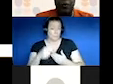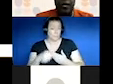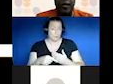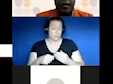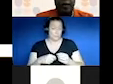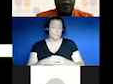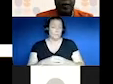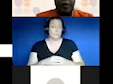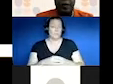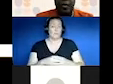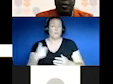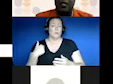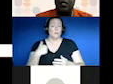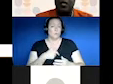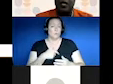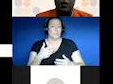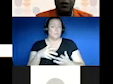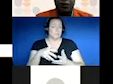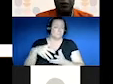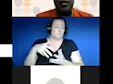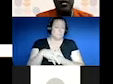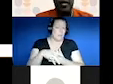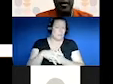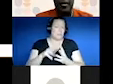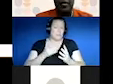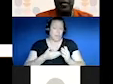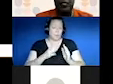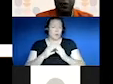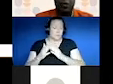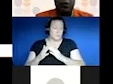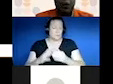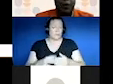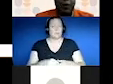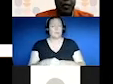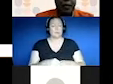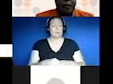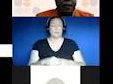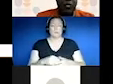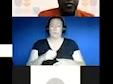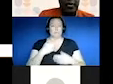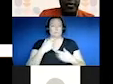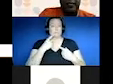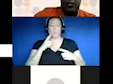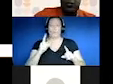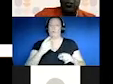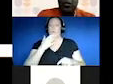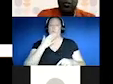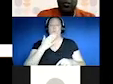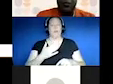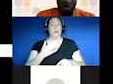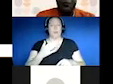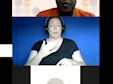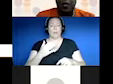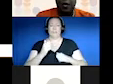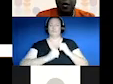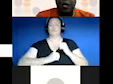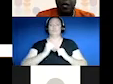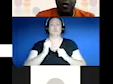which we have kind of embedded in our community and is working well just as a